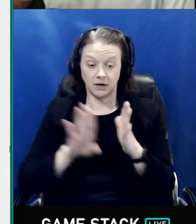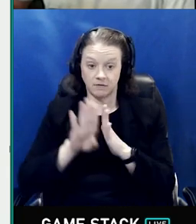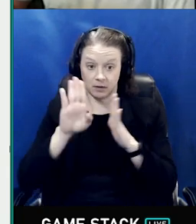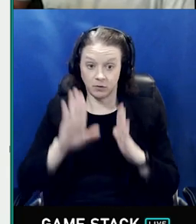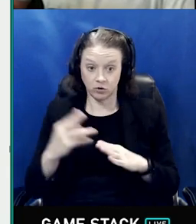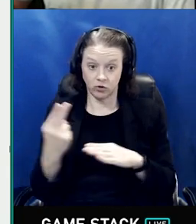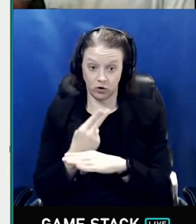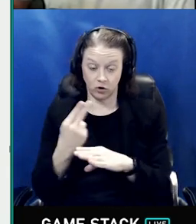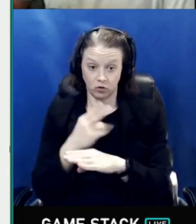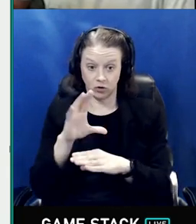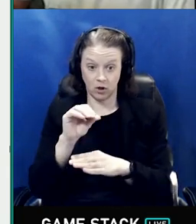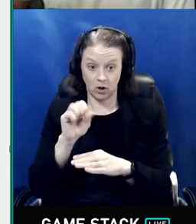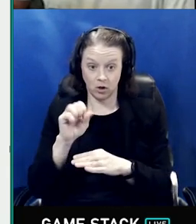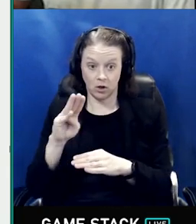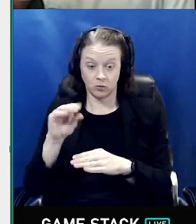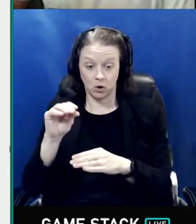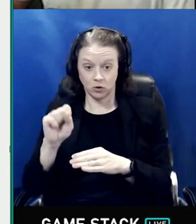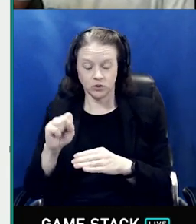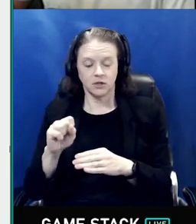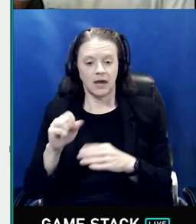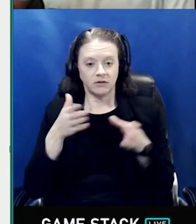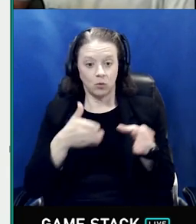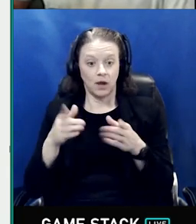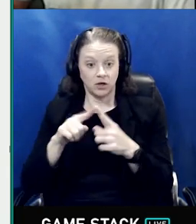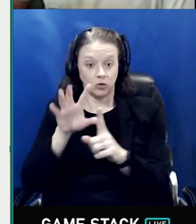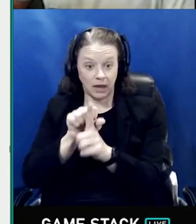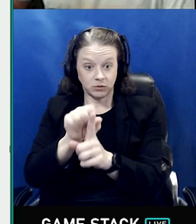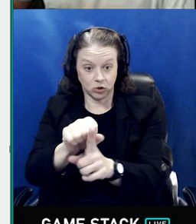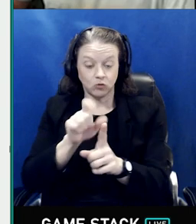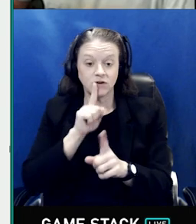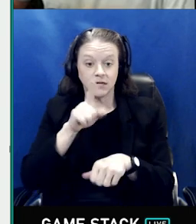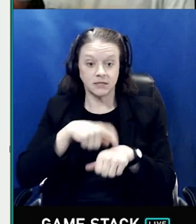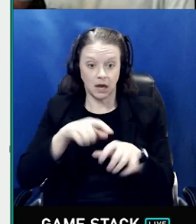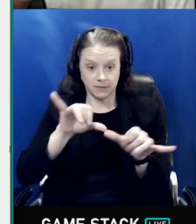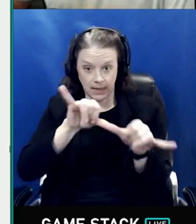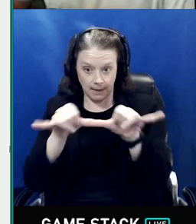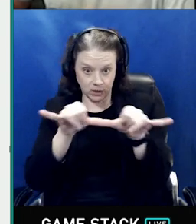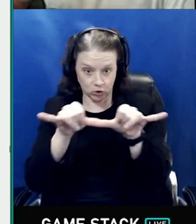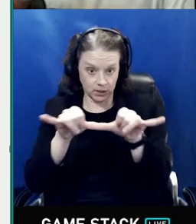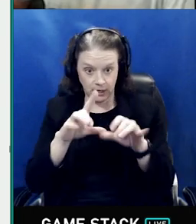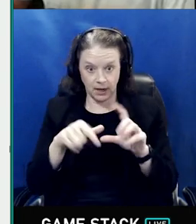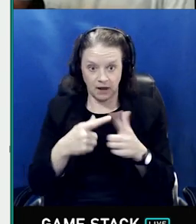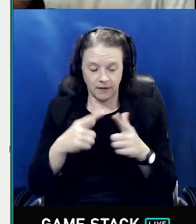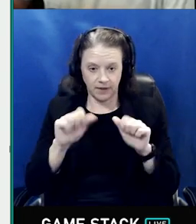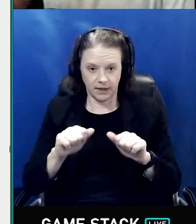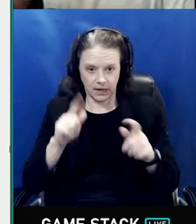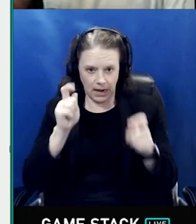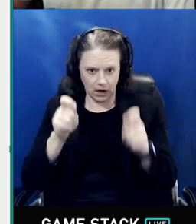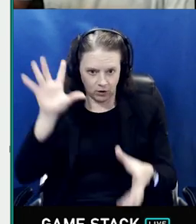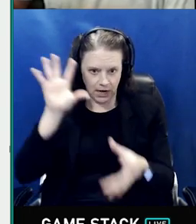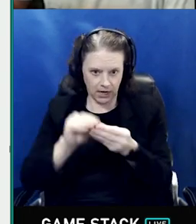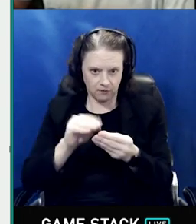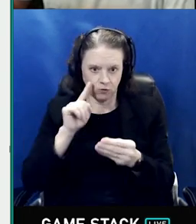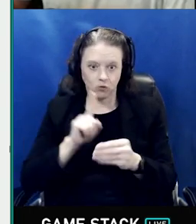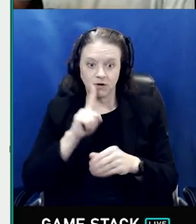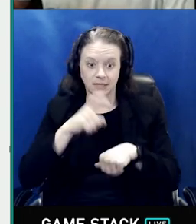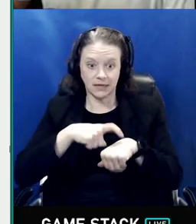capture real-time telemetry and then use change feed to aggregate the data for real-time dashboards or to trigger events